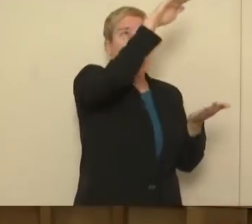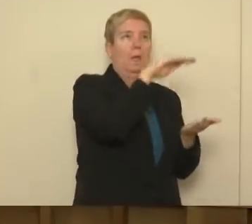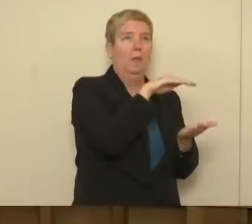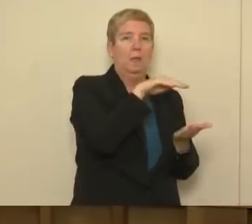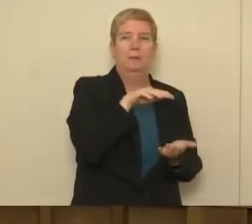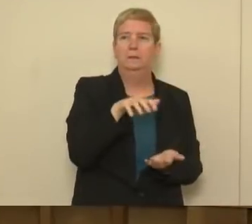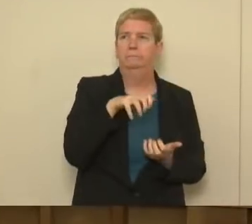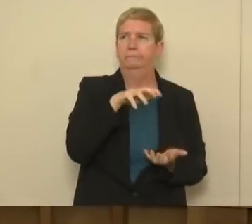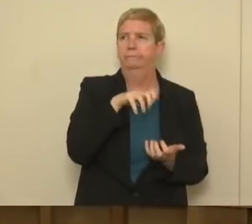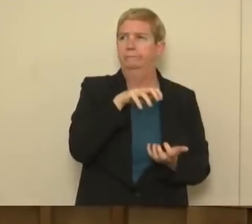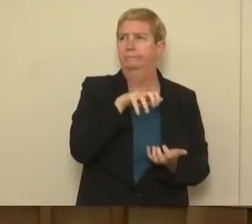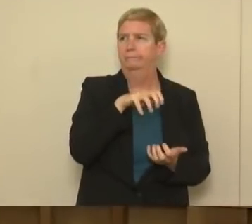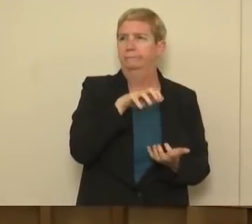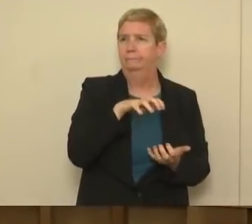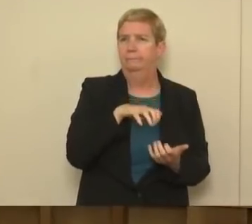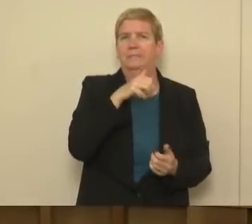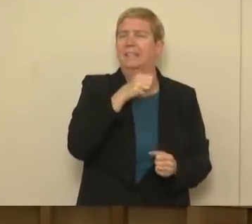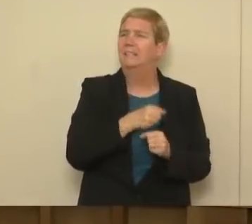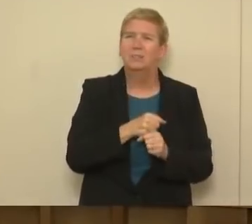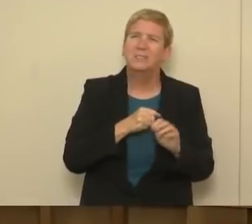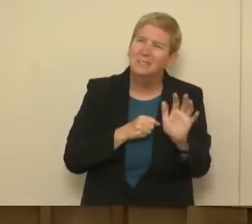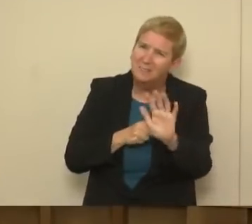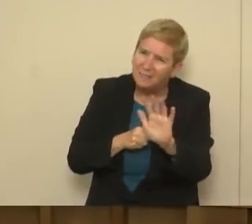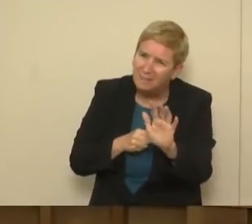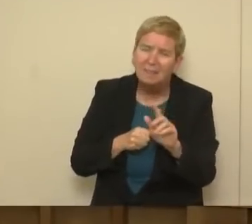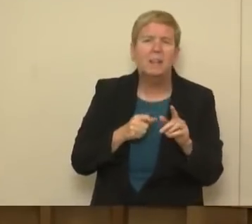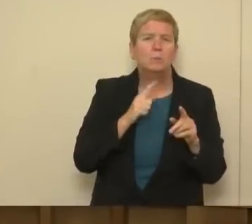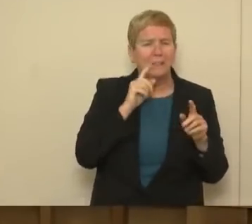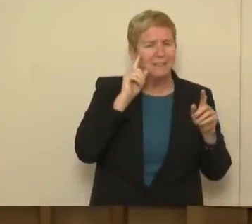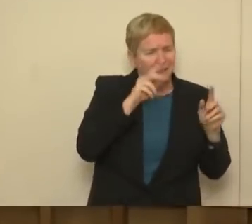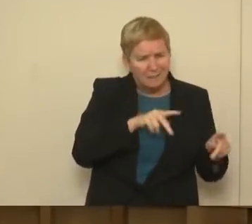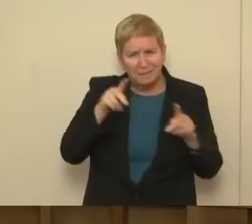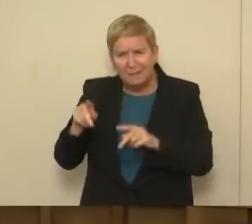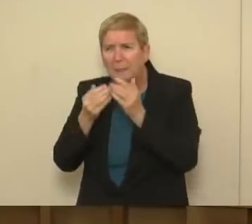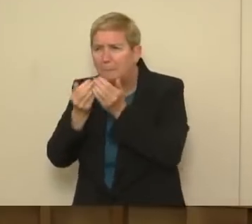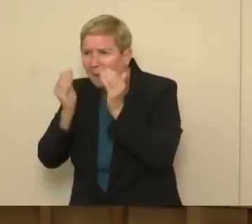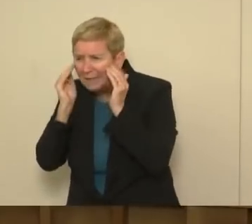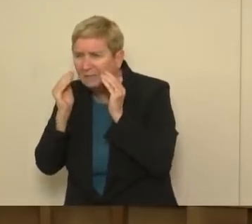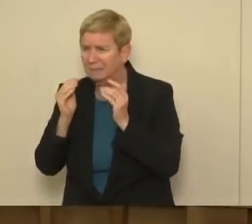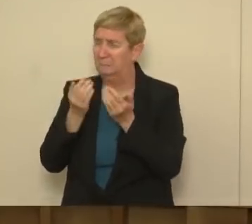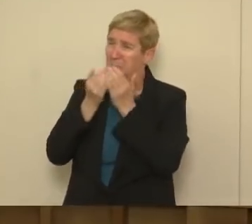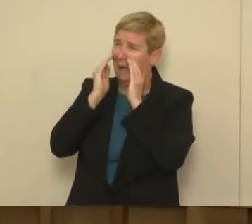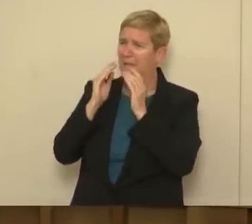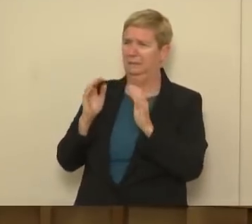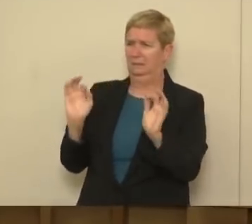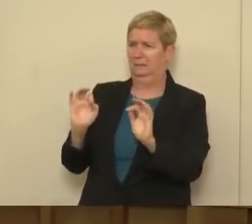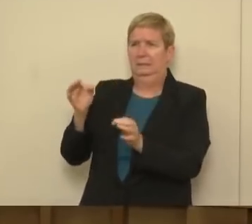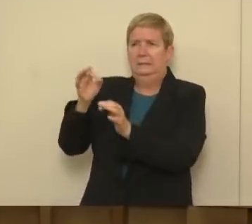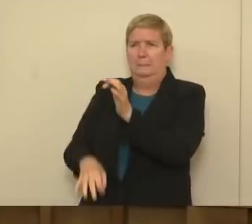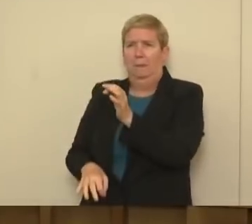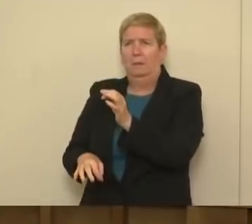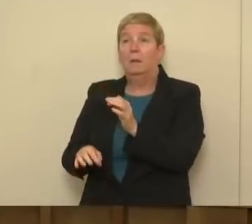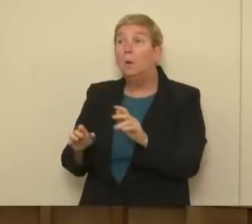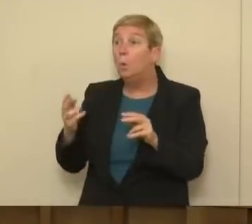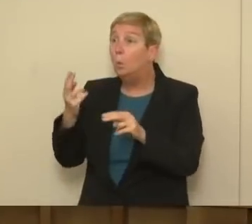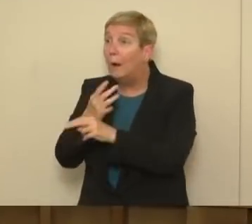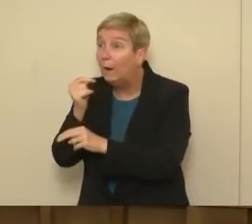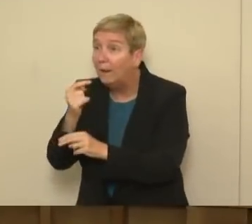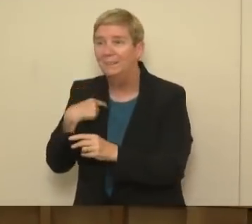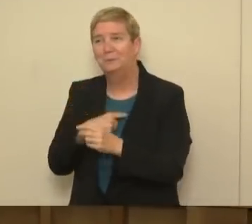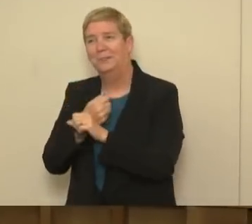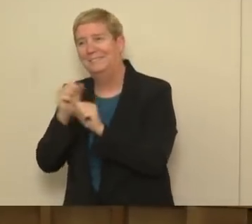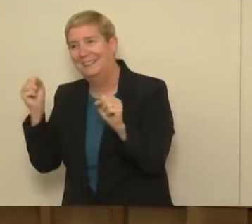very simple action matters. Simple action makes such a big difference. The census is only 10 questions. You can